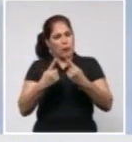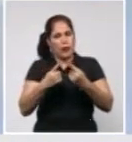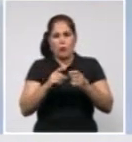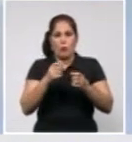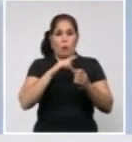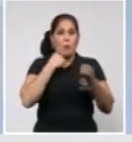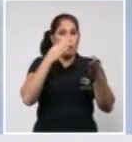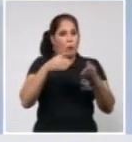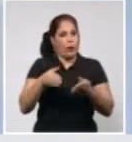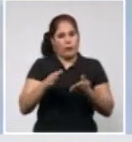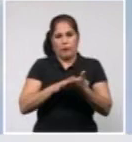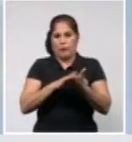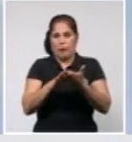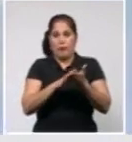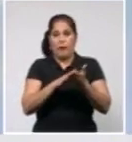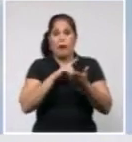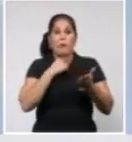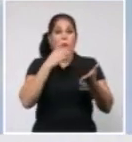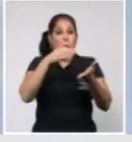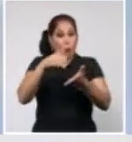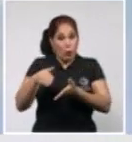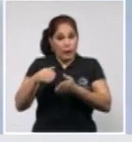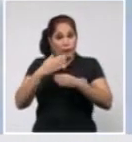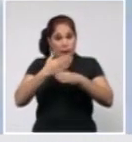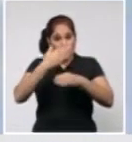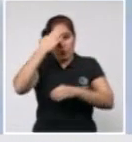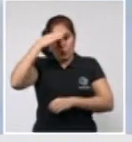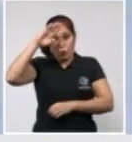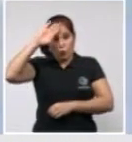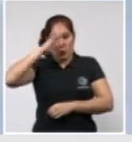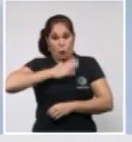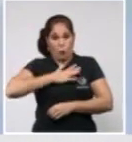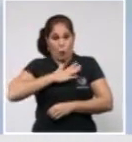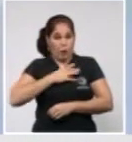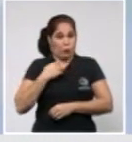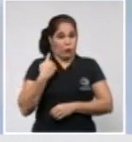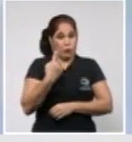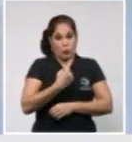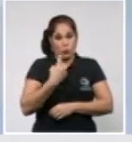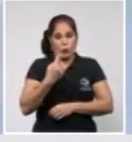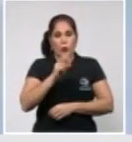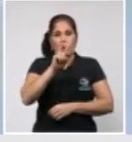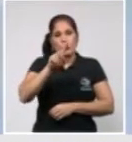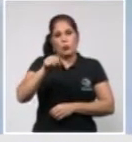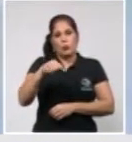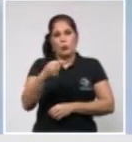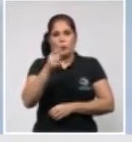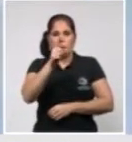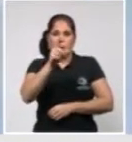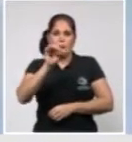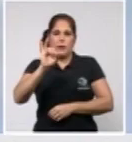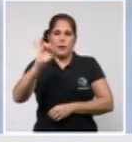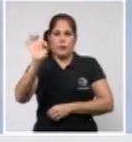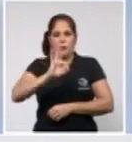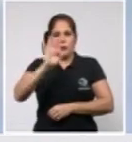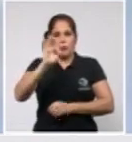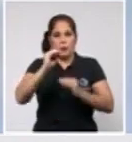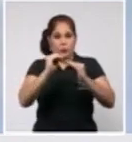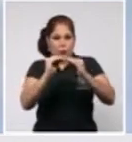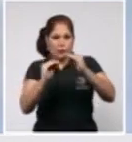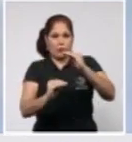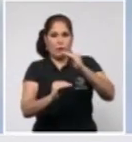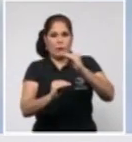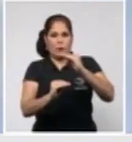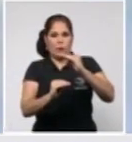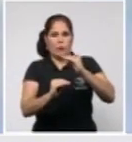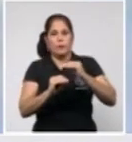at 122, with a mortality rate of 2.16%, lower than the global rate